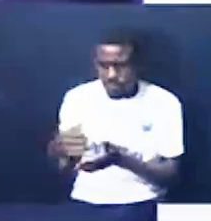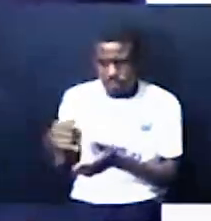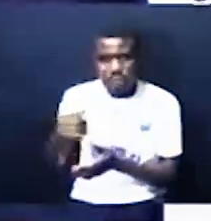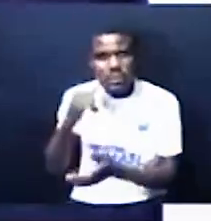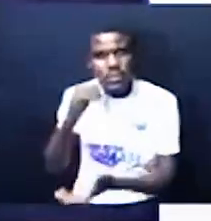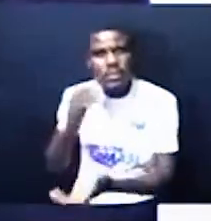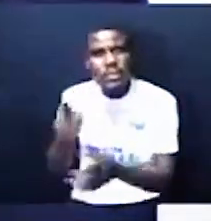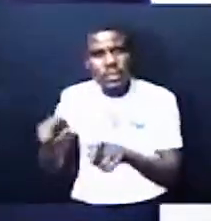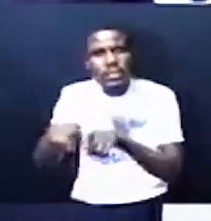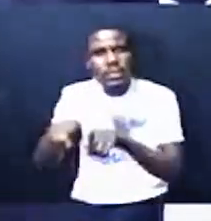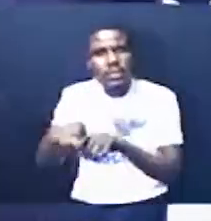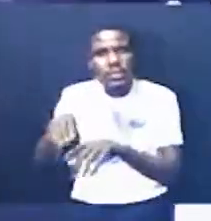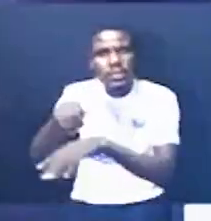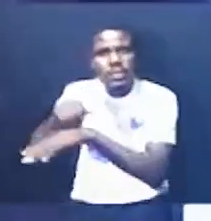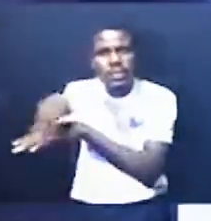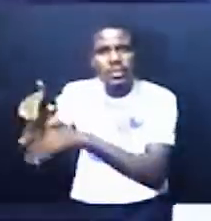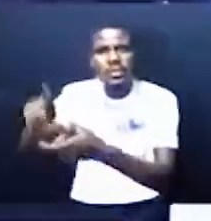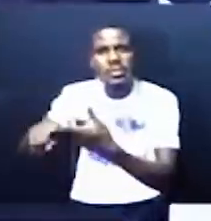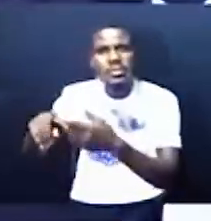shrine. So we